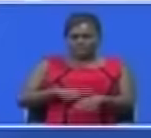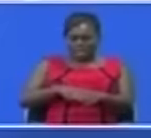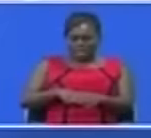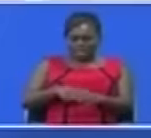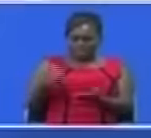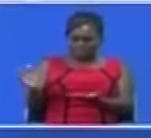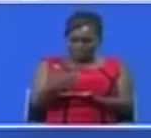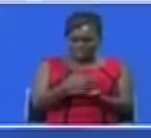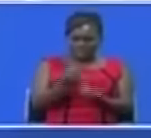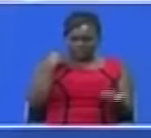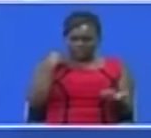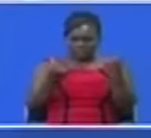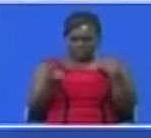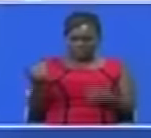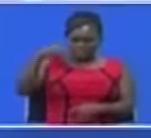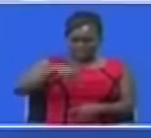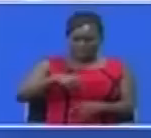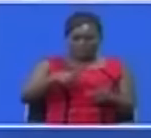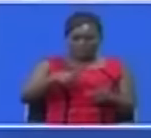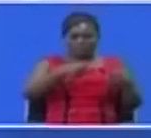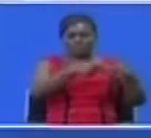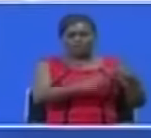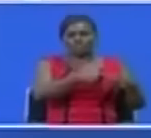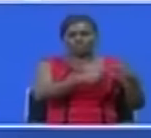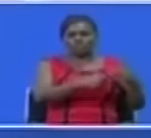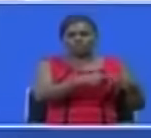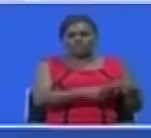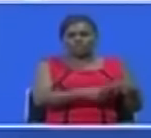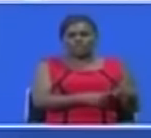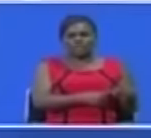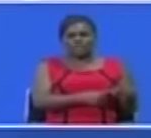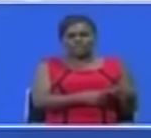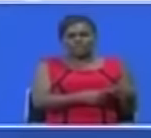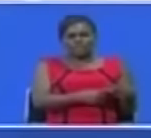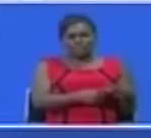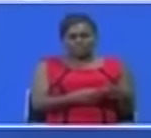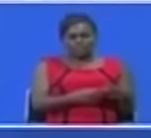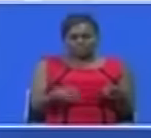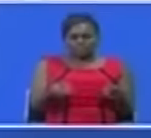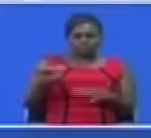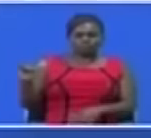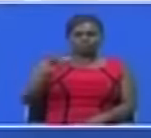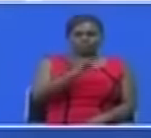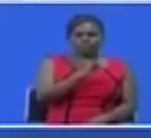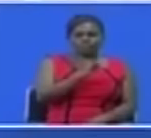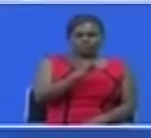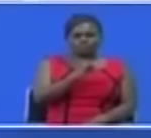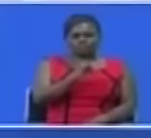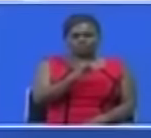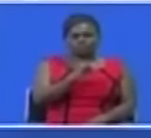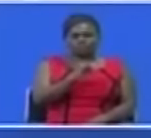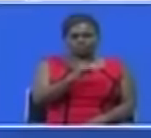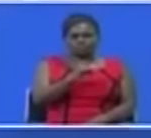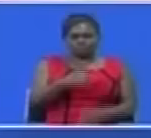once the teas are purchased, it then comes into this factory and, you know, it's blended according to our